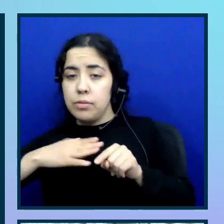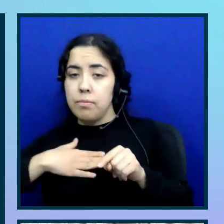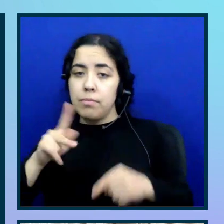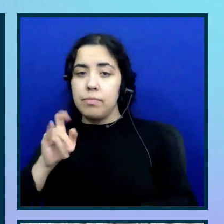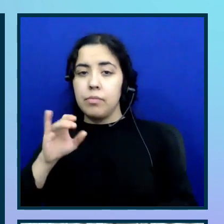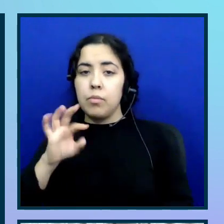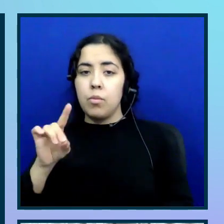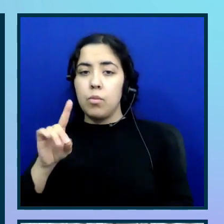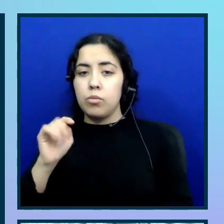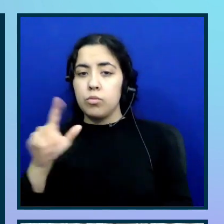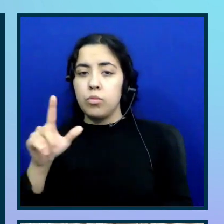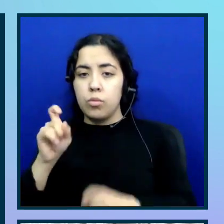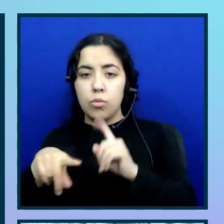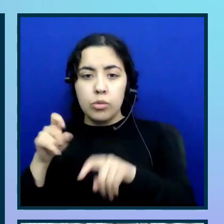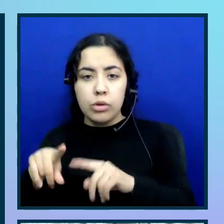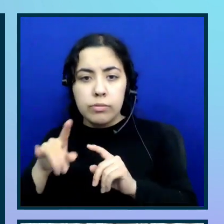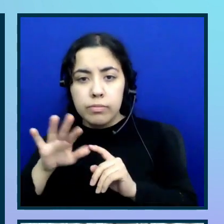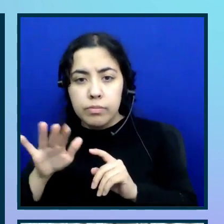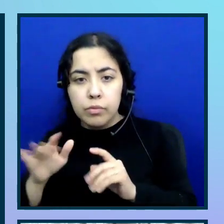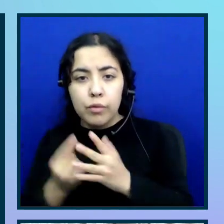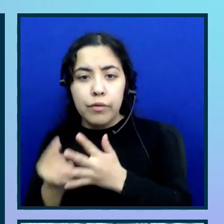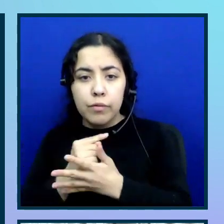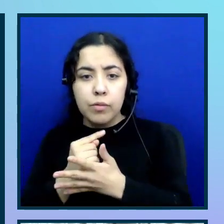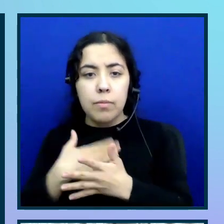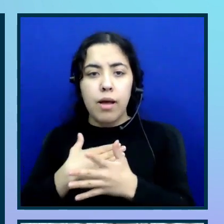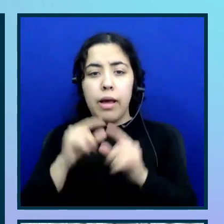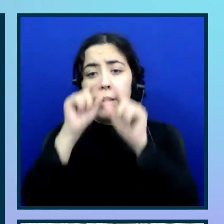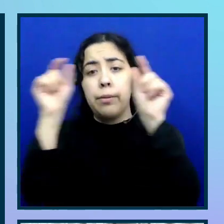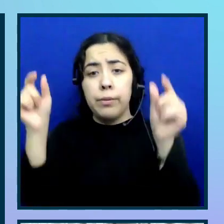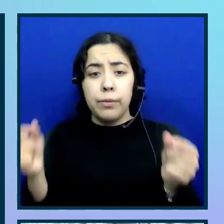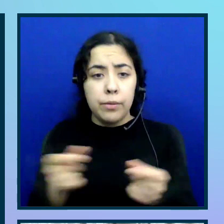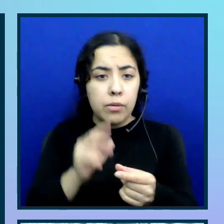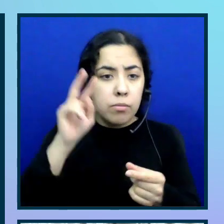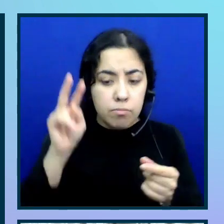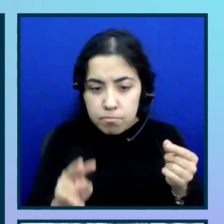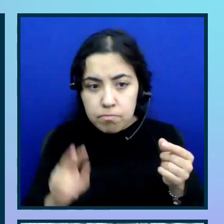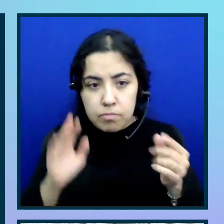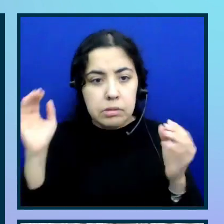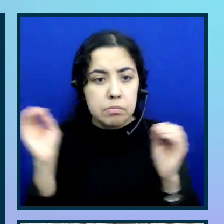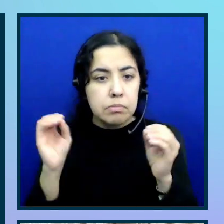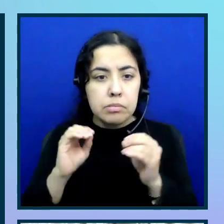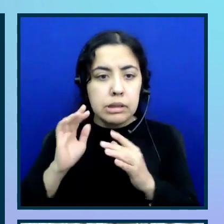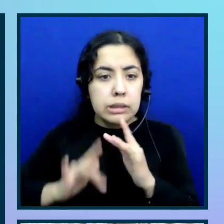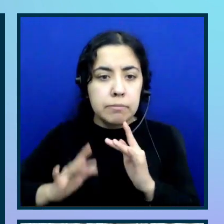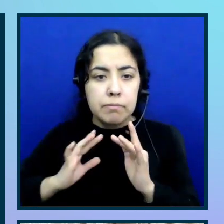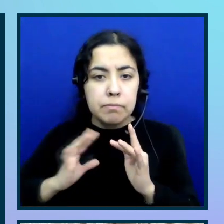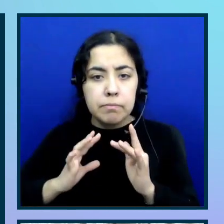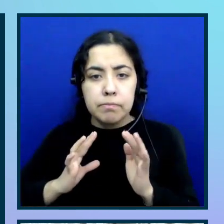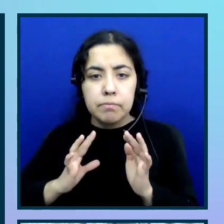tool, review the elements that are highlighted. It doesn't look like anything was skipped that should be.